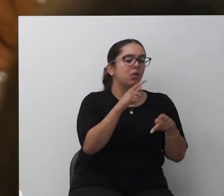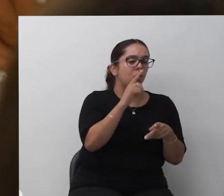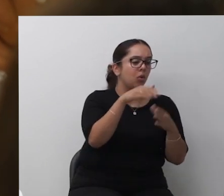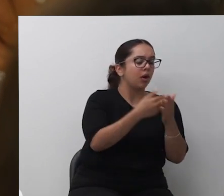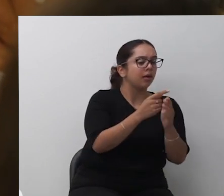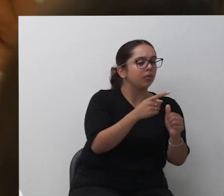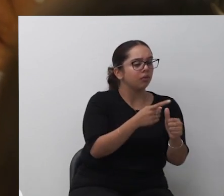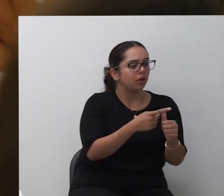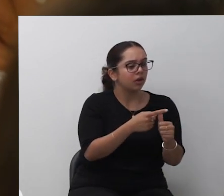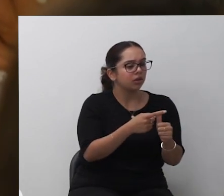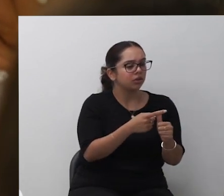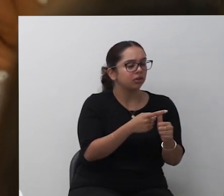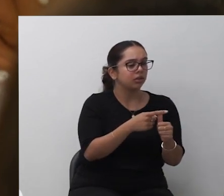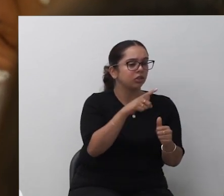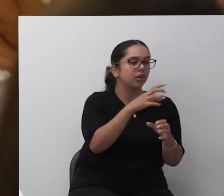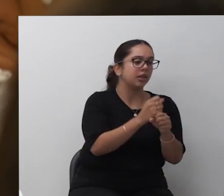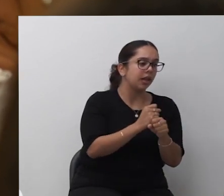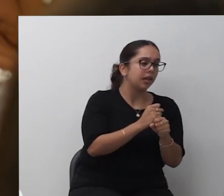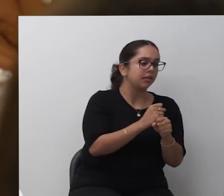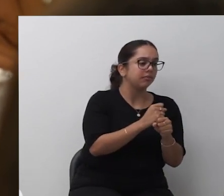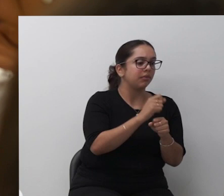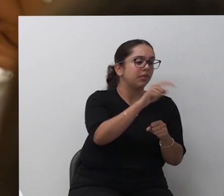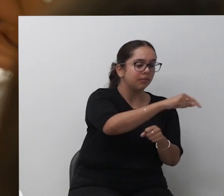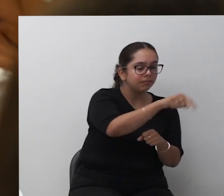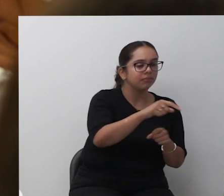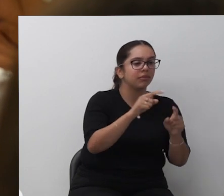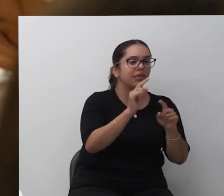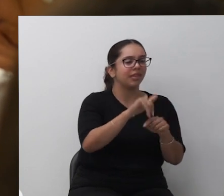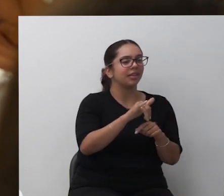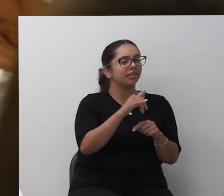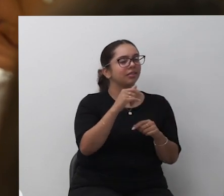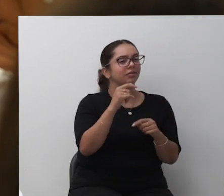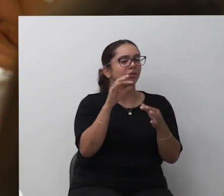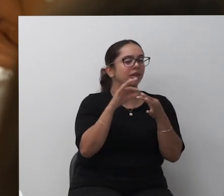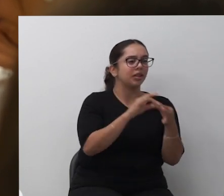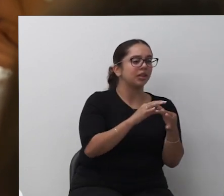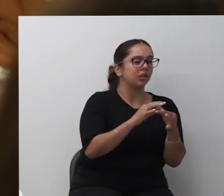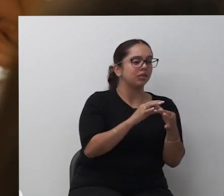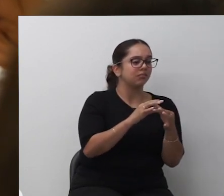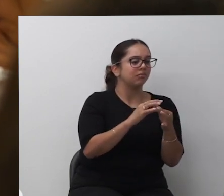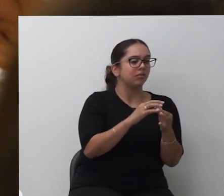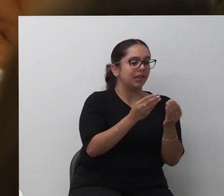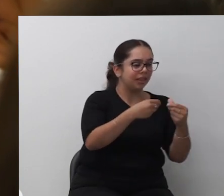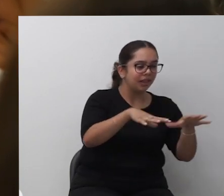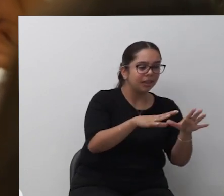first should get X, Y, Z. It's still within the logic of like a certain relationship to land that maybe